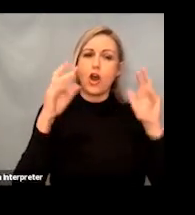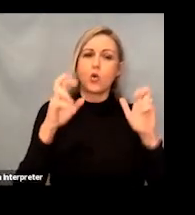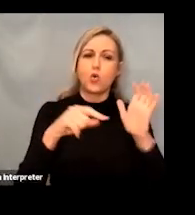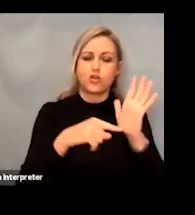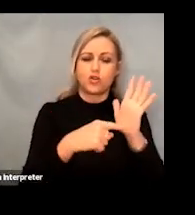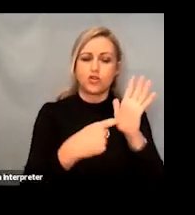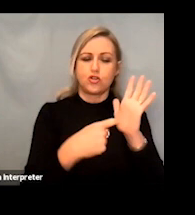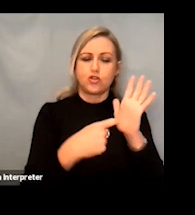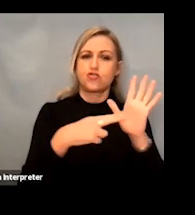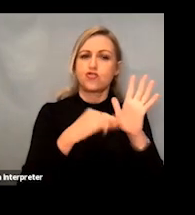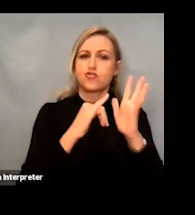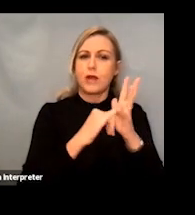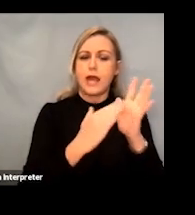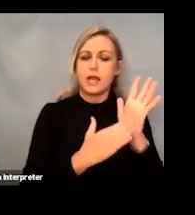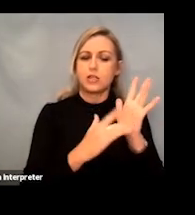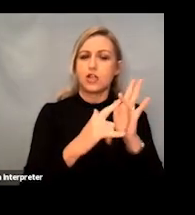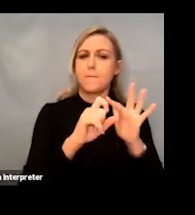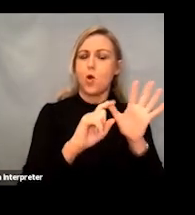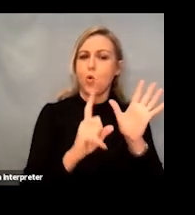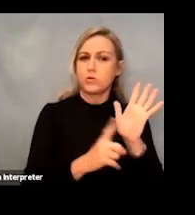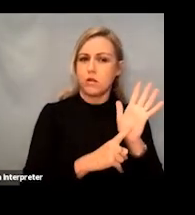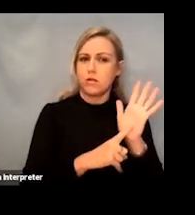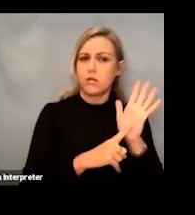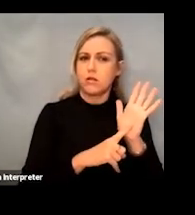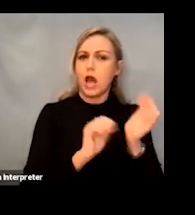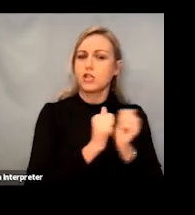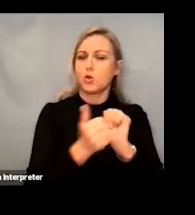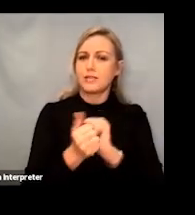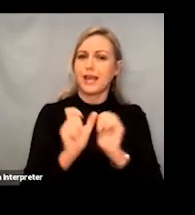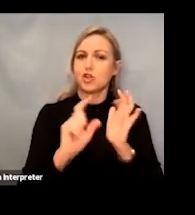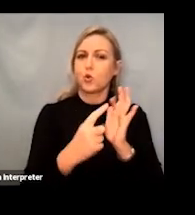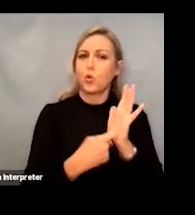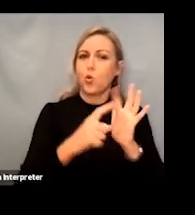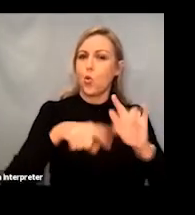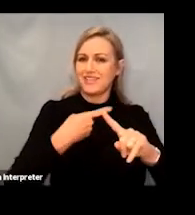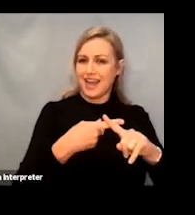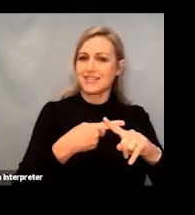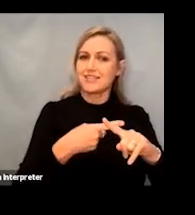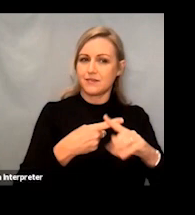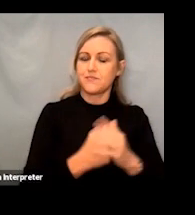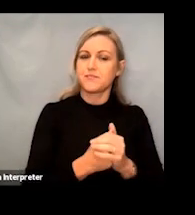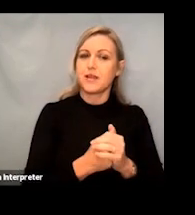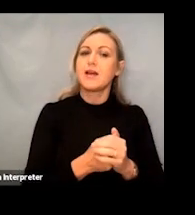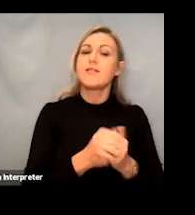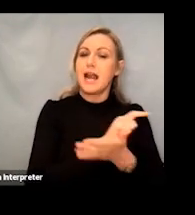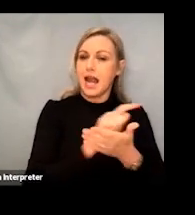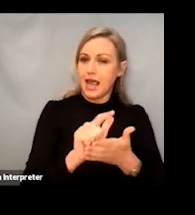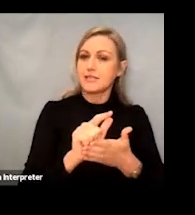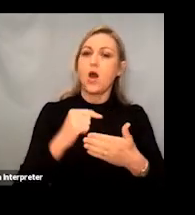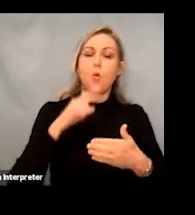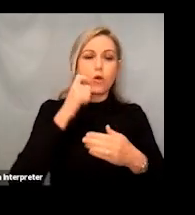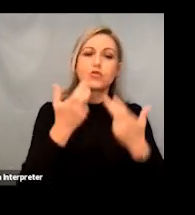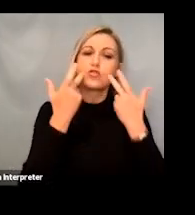transmodal association cortex. And as we'll see as we move through, this